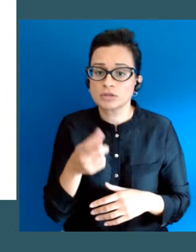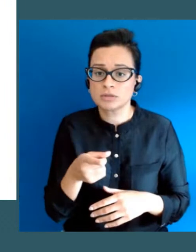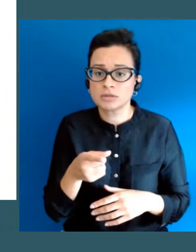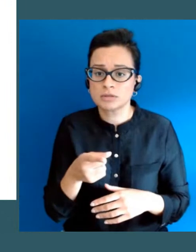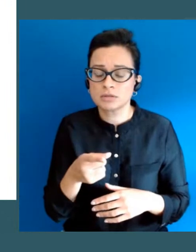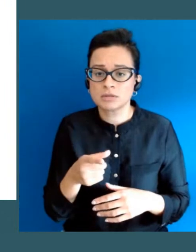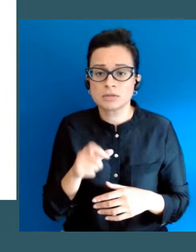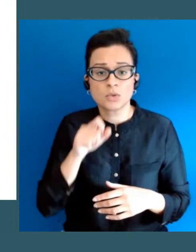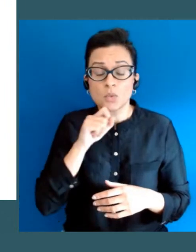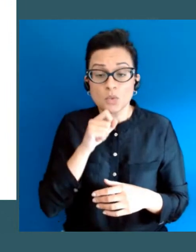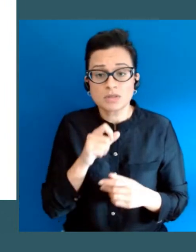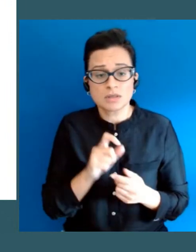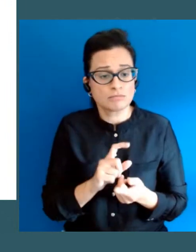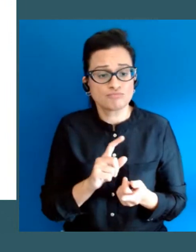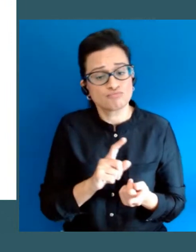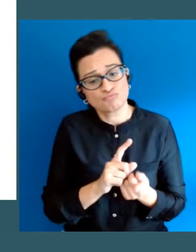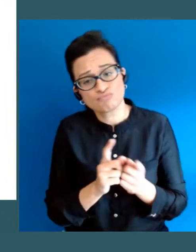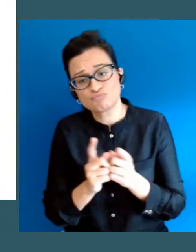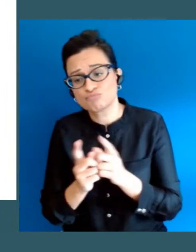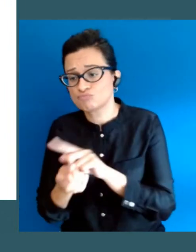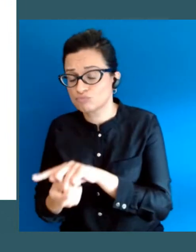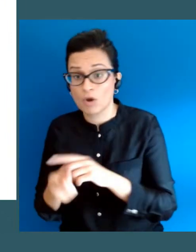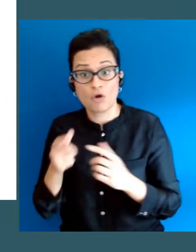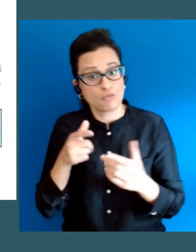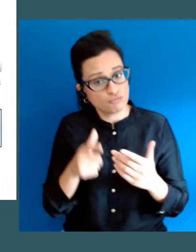a longer lasting impact.